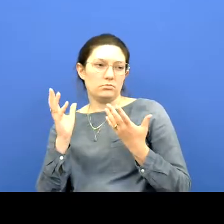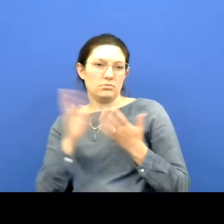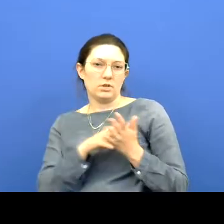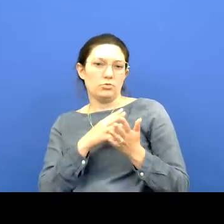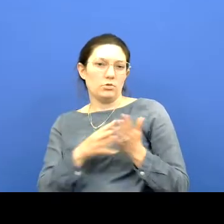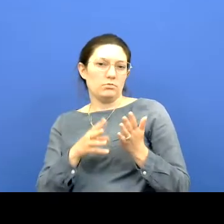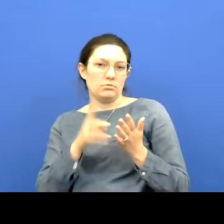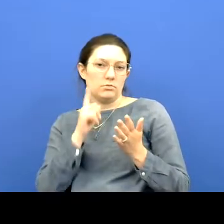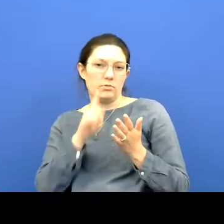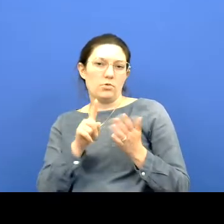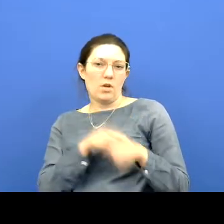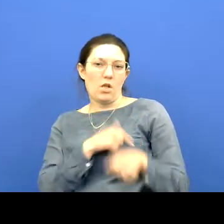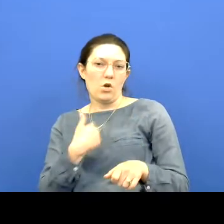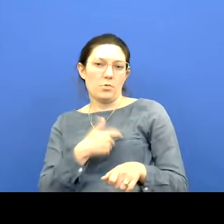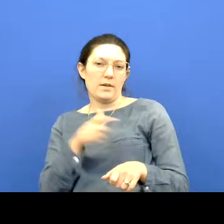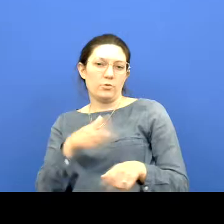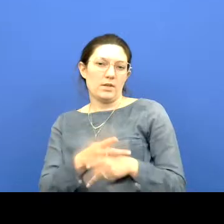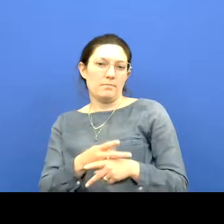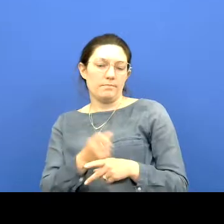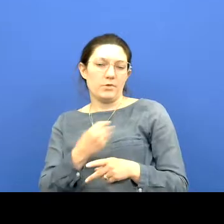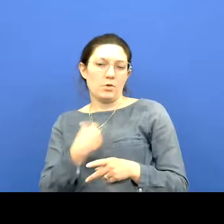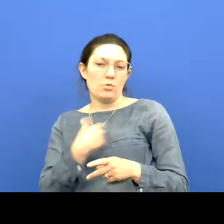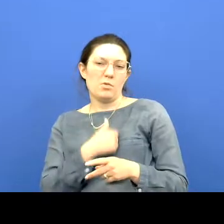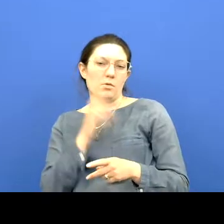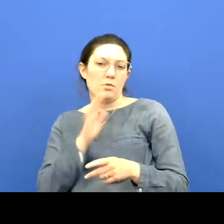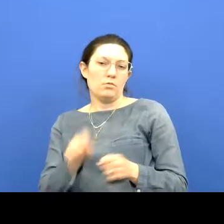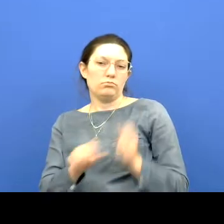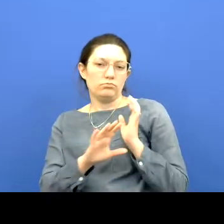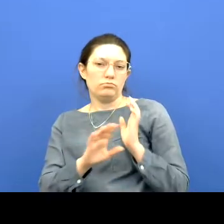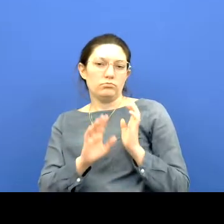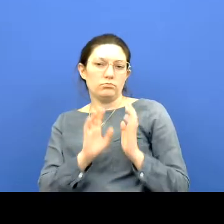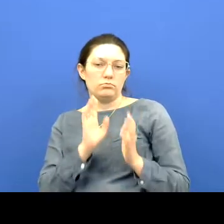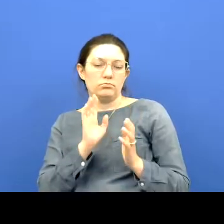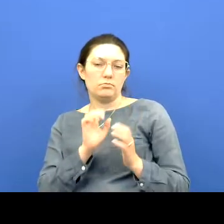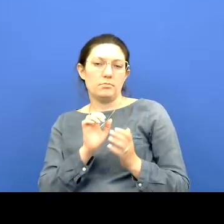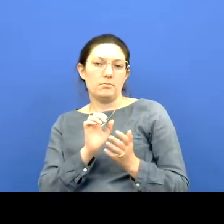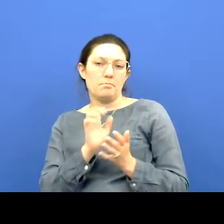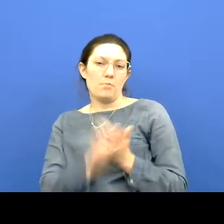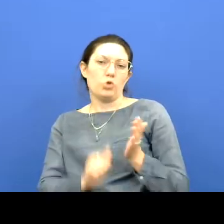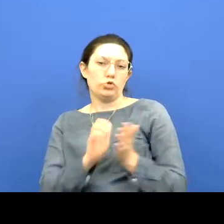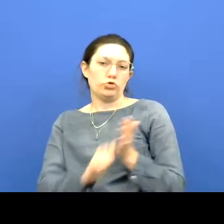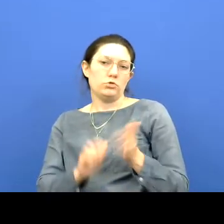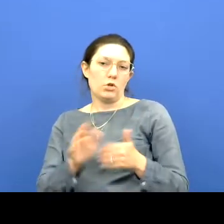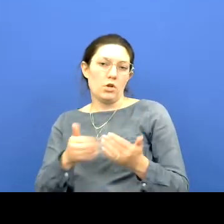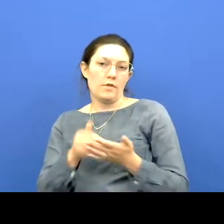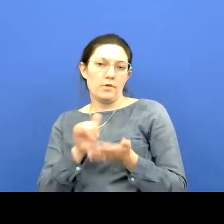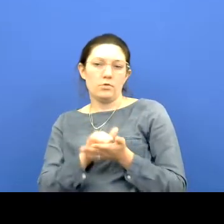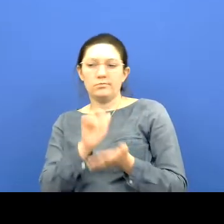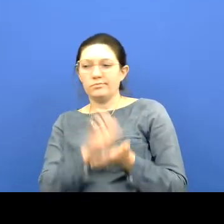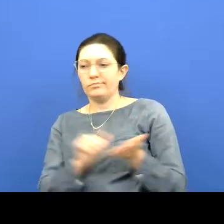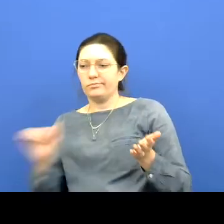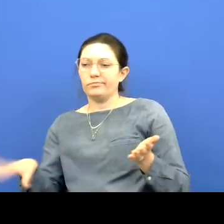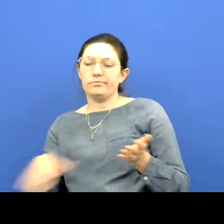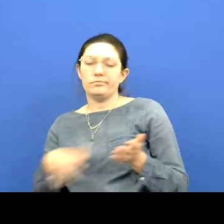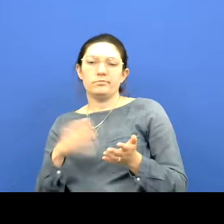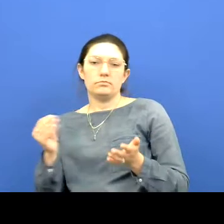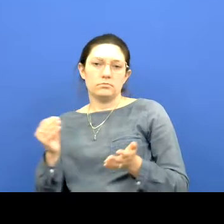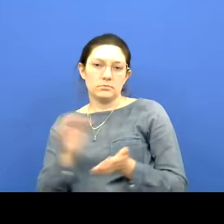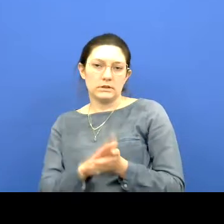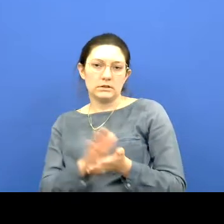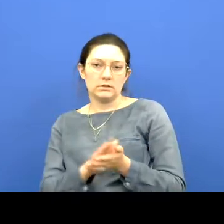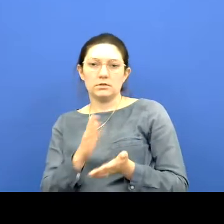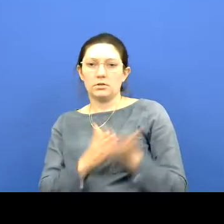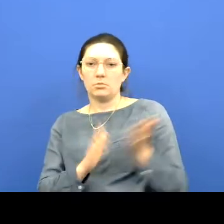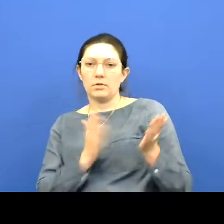schedule for how long we have to retain them. And so they go and purge those and clean out some of our